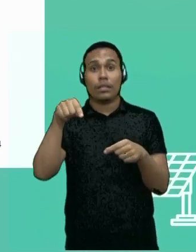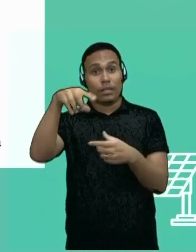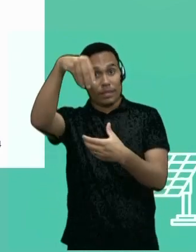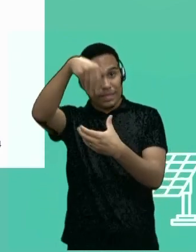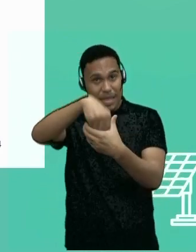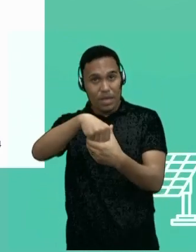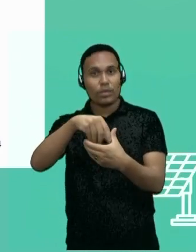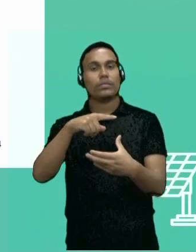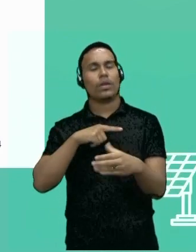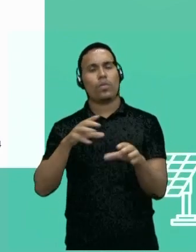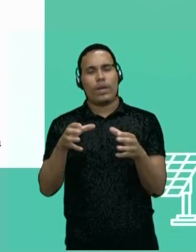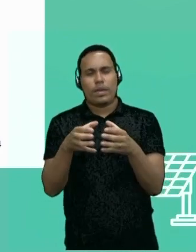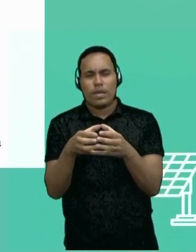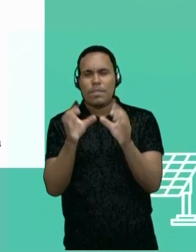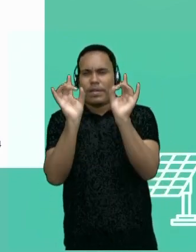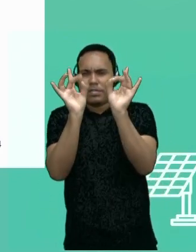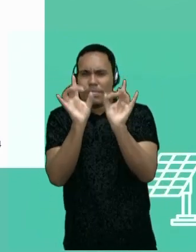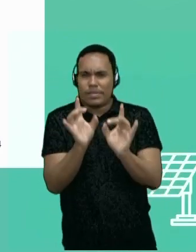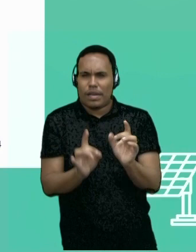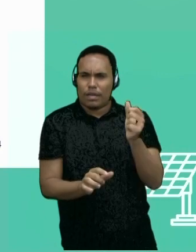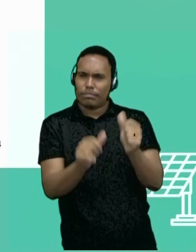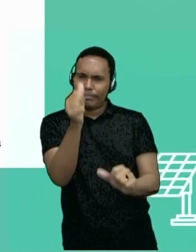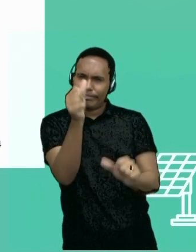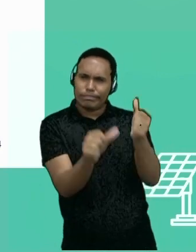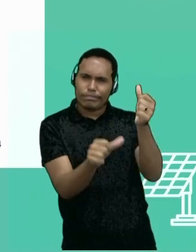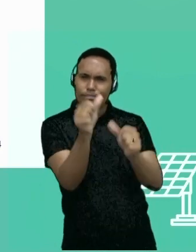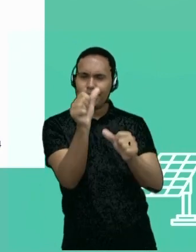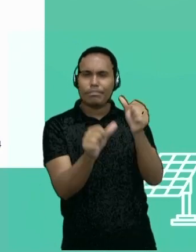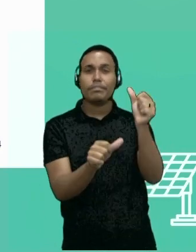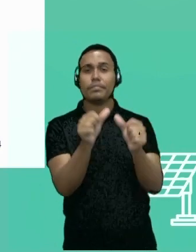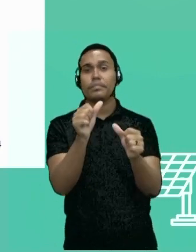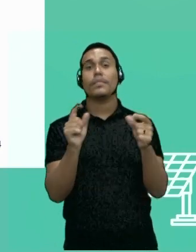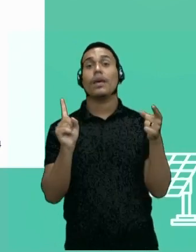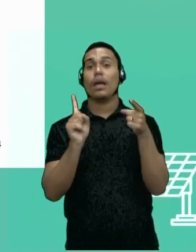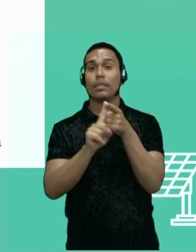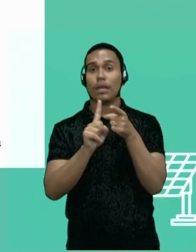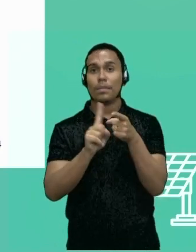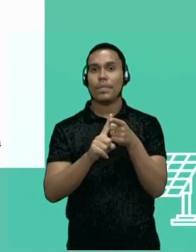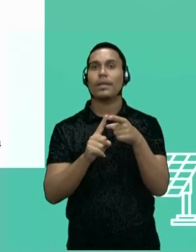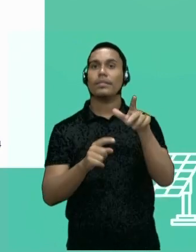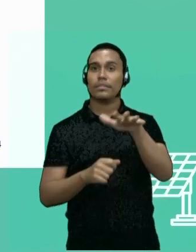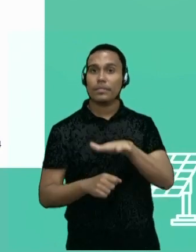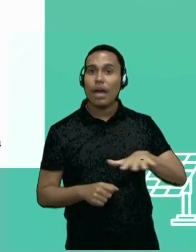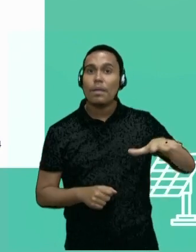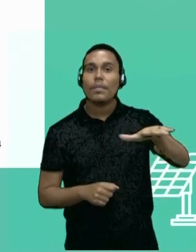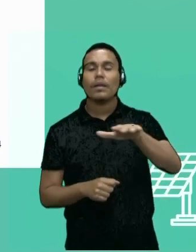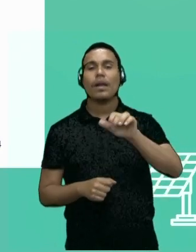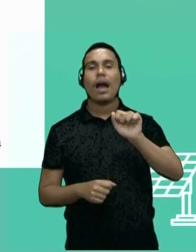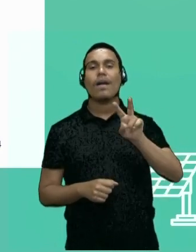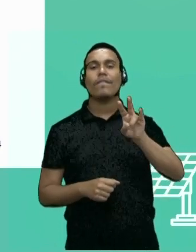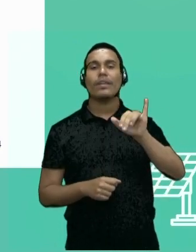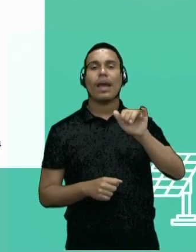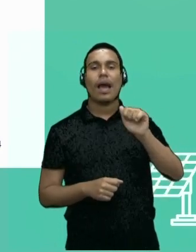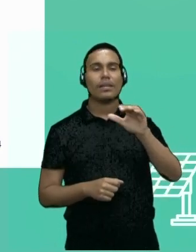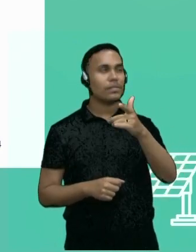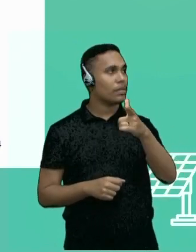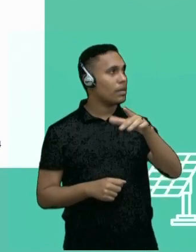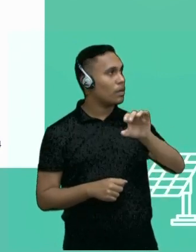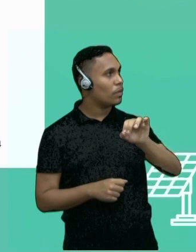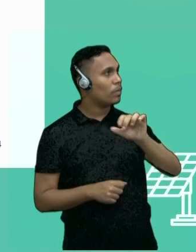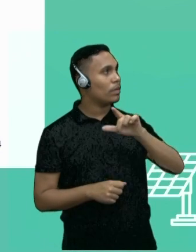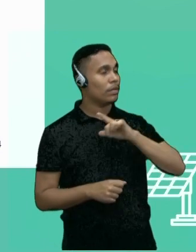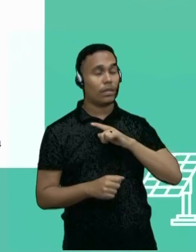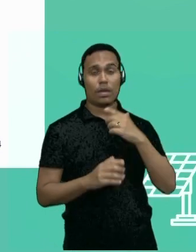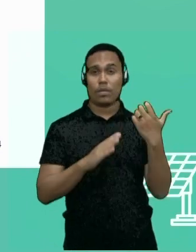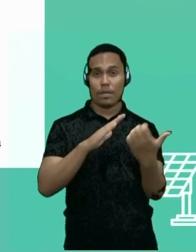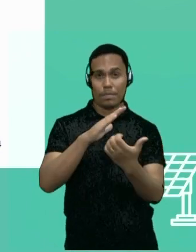Energy. And on the aviation side, not to forget, we have Zero Avia, which in September 2020 launched its first